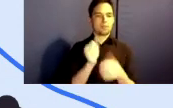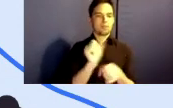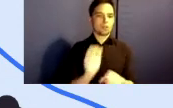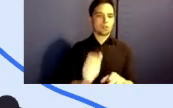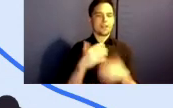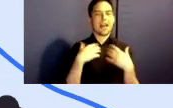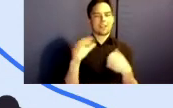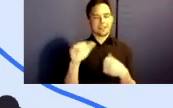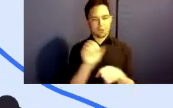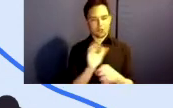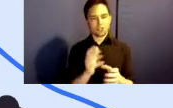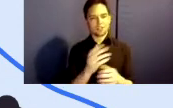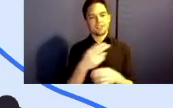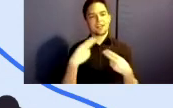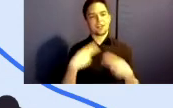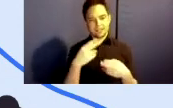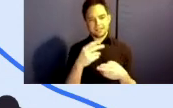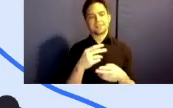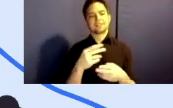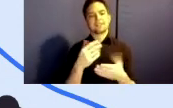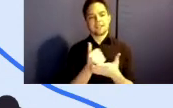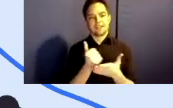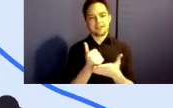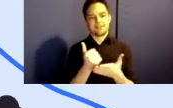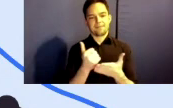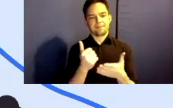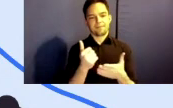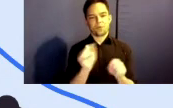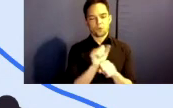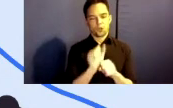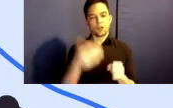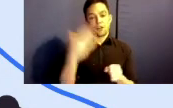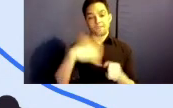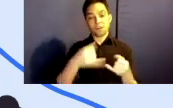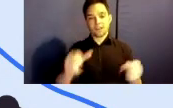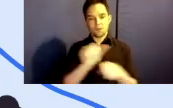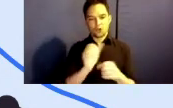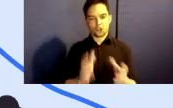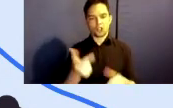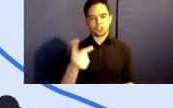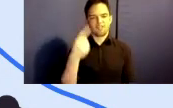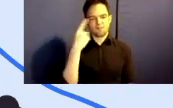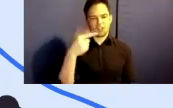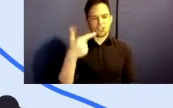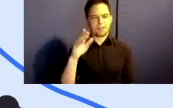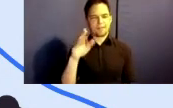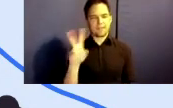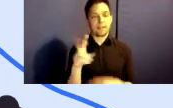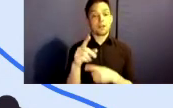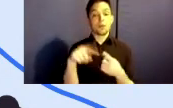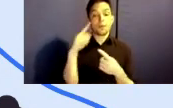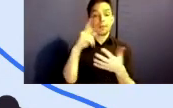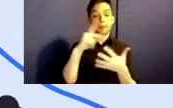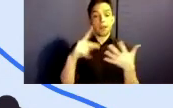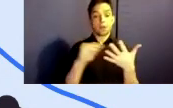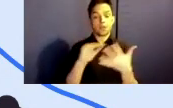and humanitarian workers, particularly GBV frontline workers. When we think of prioritization, we normally think